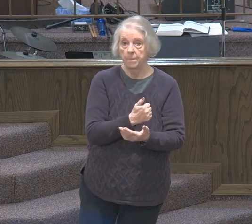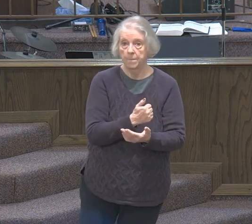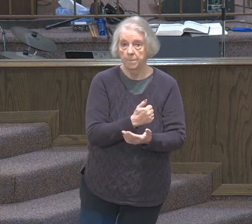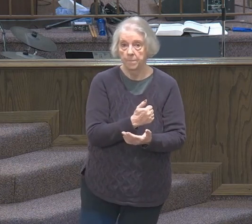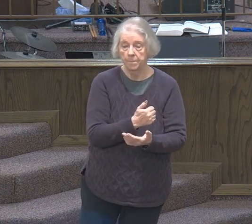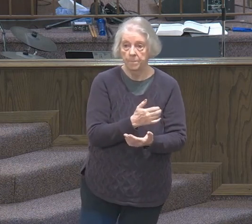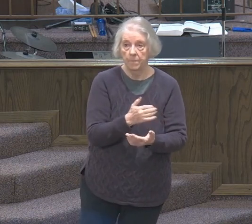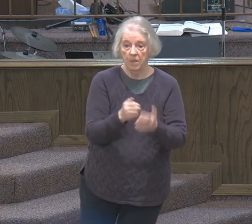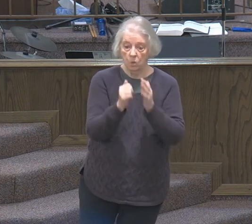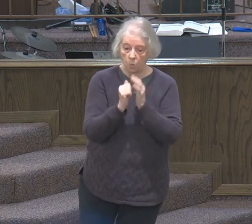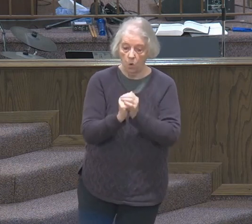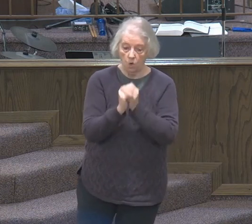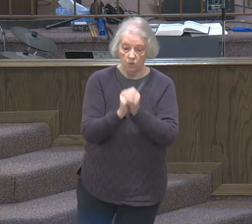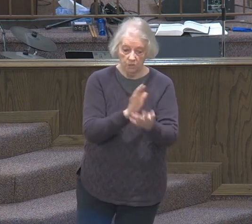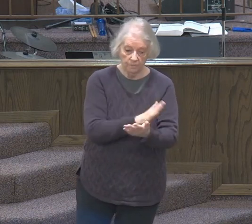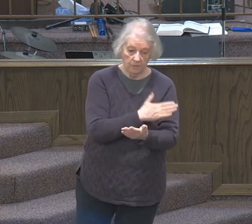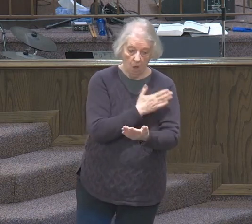as a worship song,